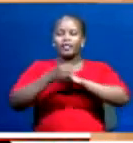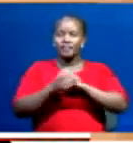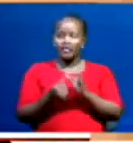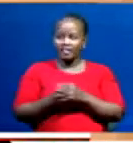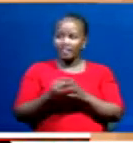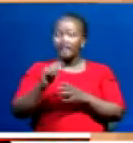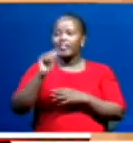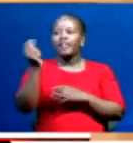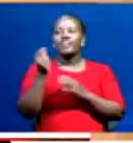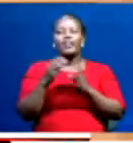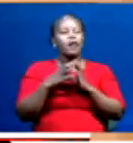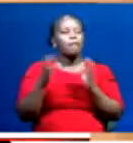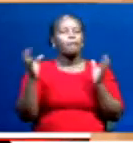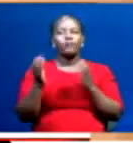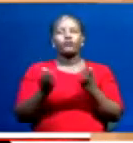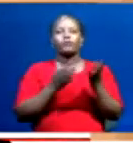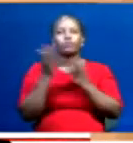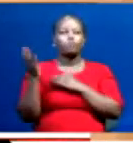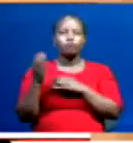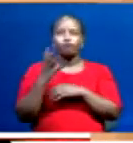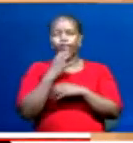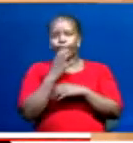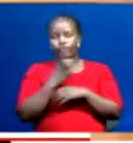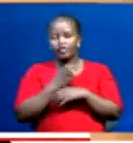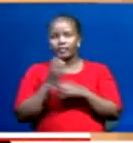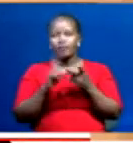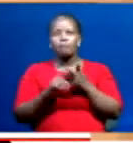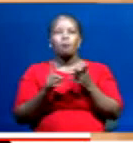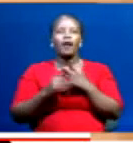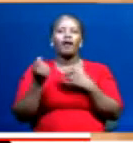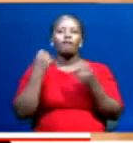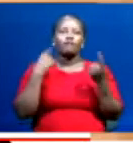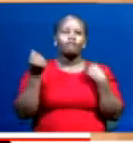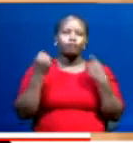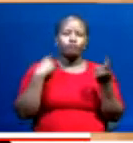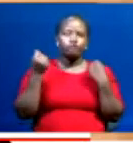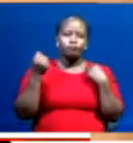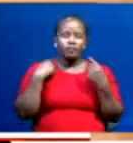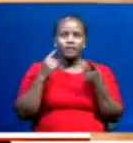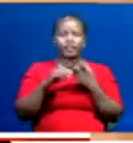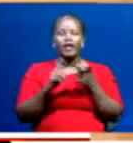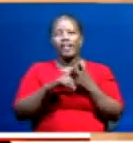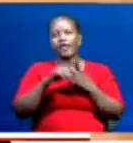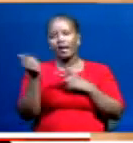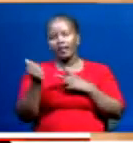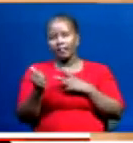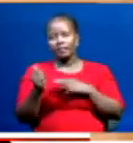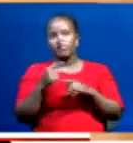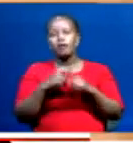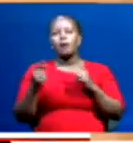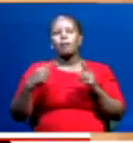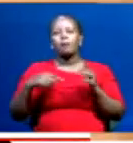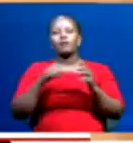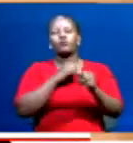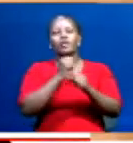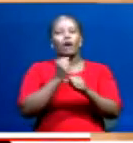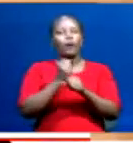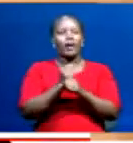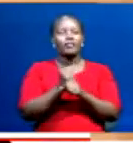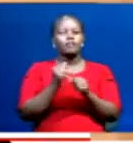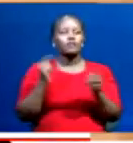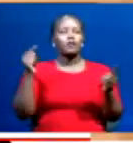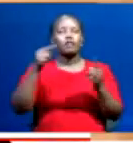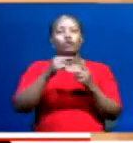horticultural products. We export tea, we export all of those kind of things. But we are also working towards being a 21st century